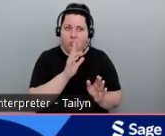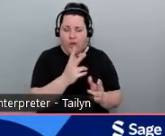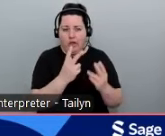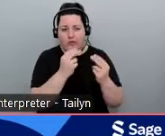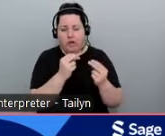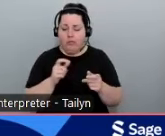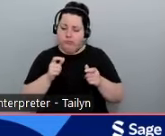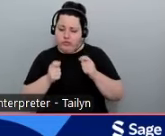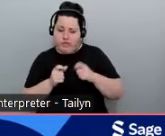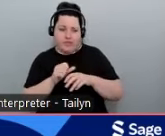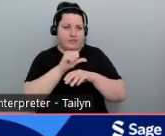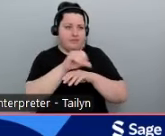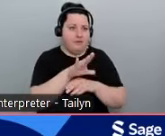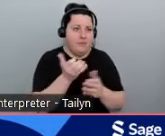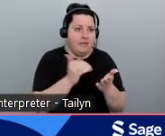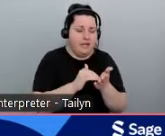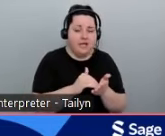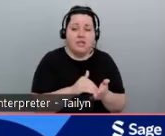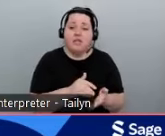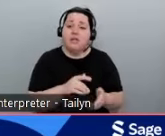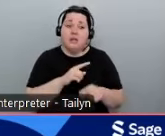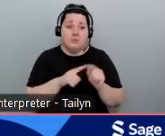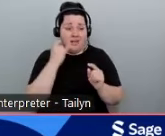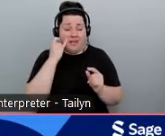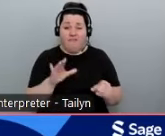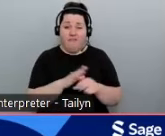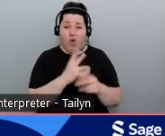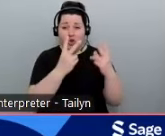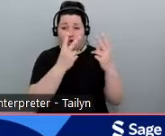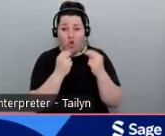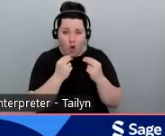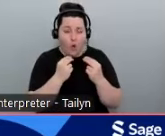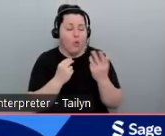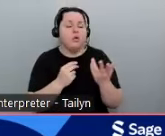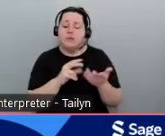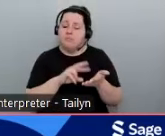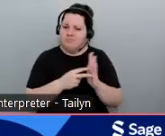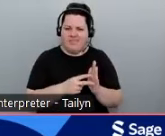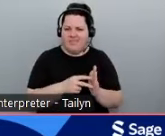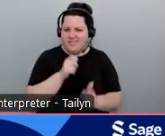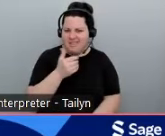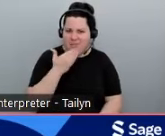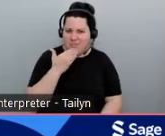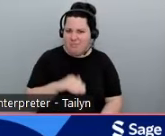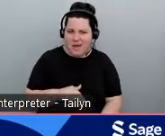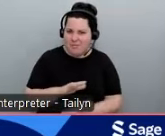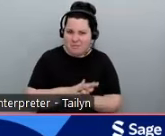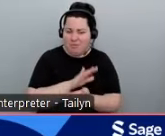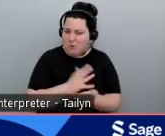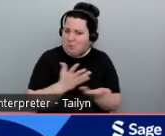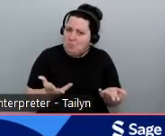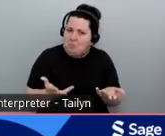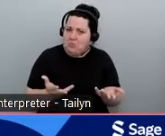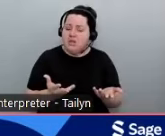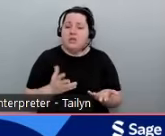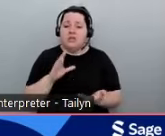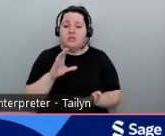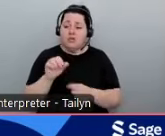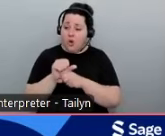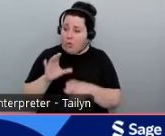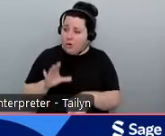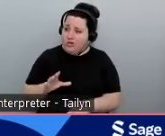and resubmit. But even if it's an out and out rejection, it doesn't mean it's a bad paper. Talk to those colleagues, talk